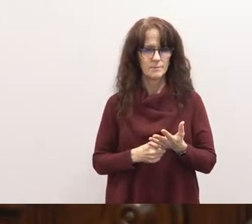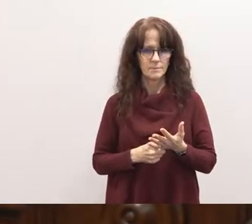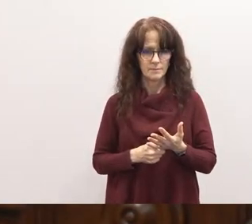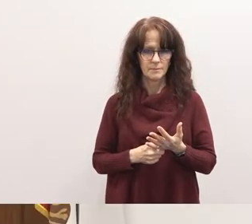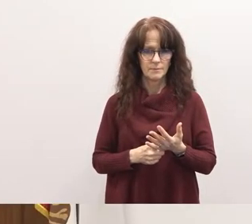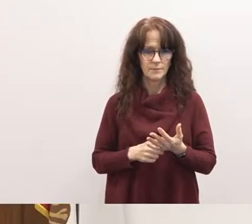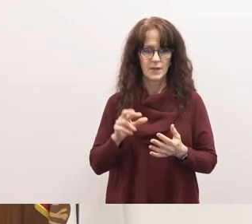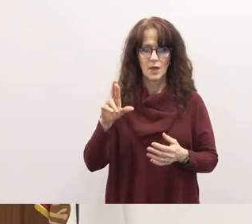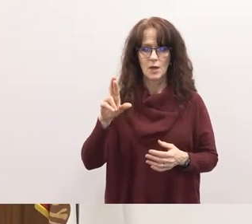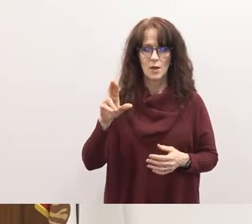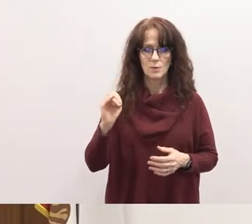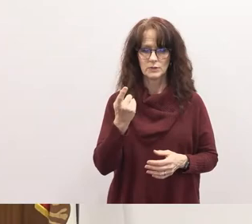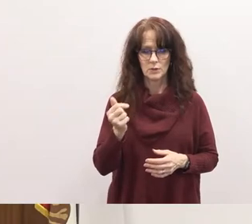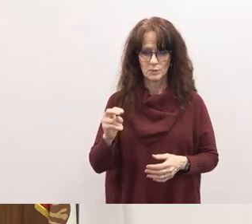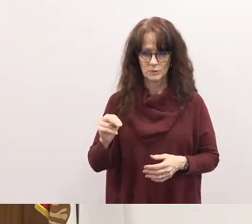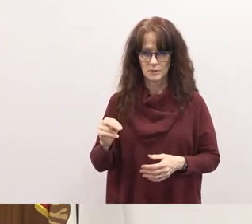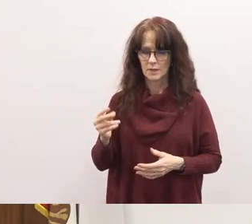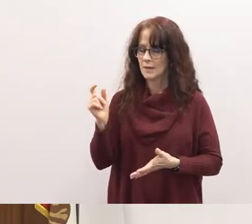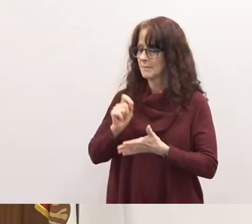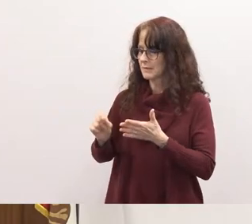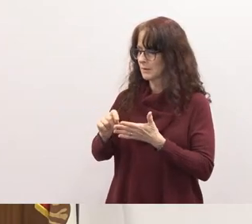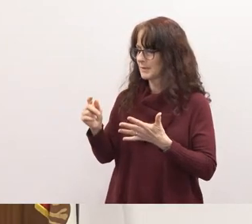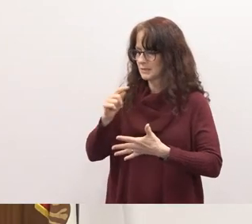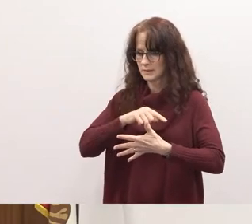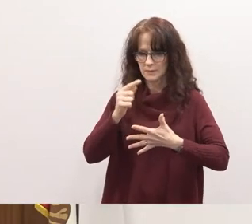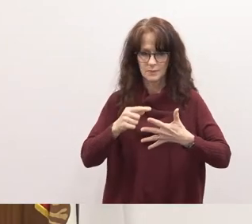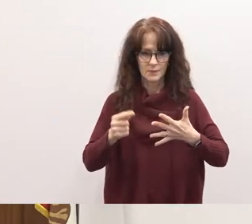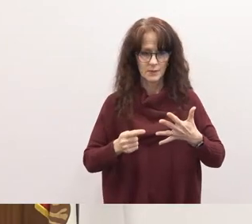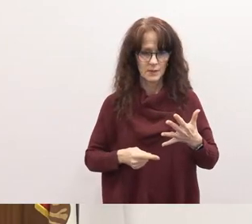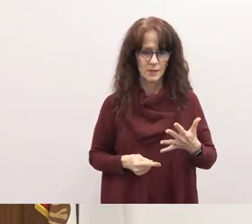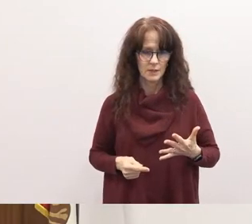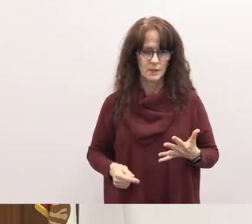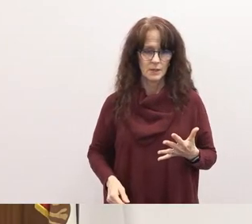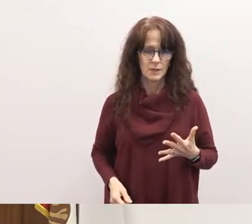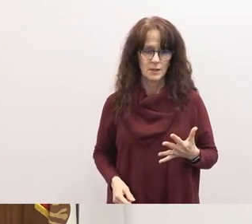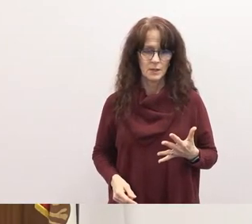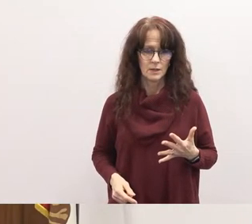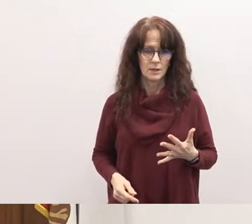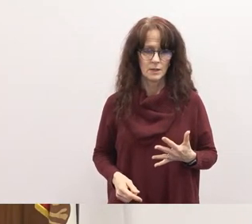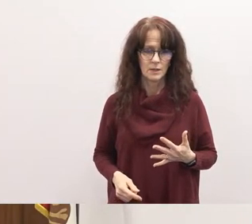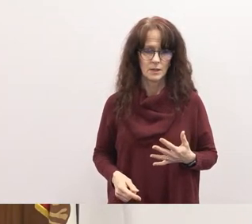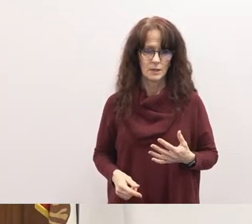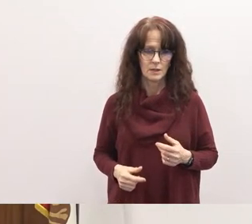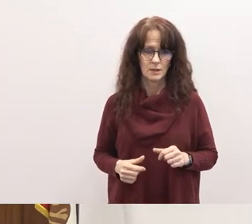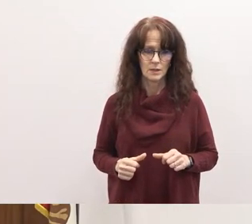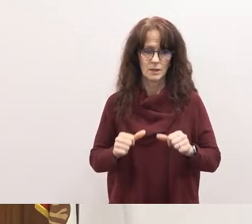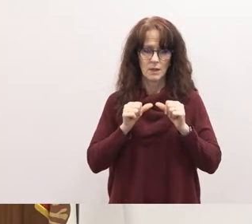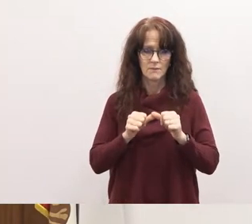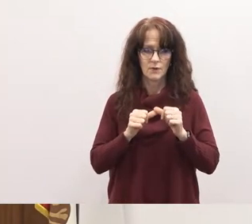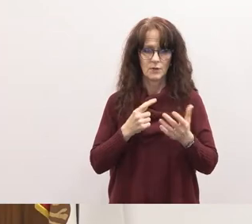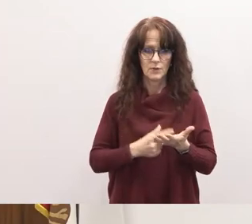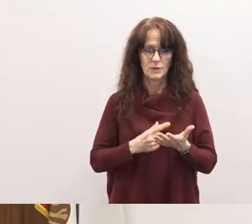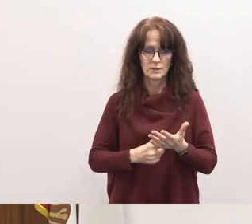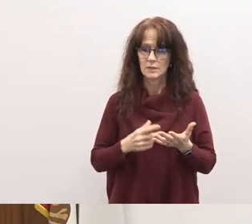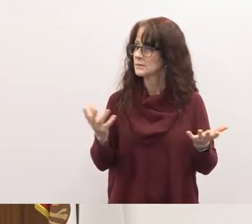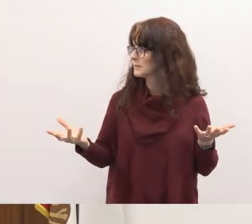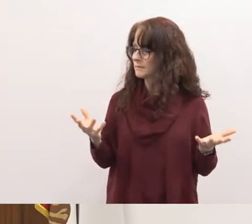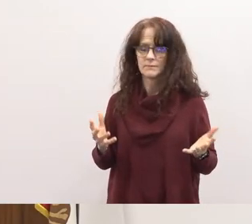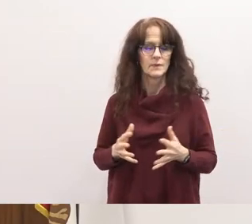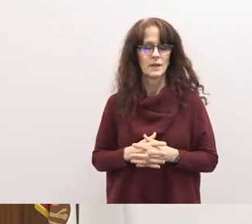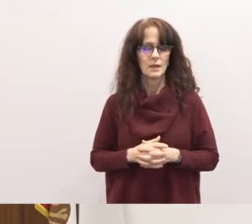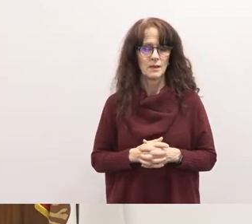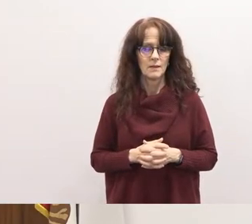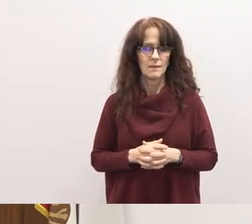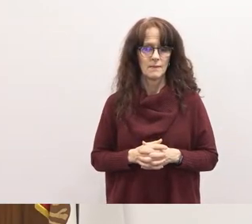That's a resolution, so Madam Secretary. Can we have further discussion? We can have further discussion, I'm sorry. Yes.